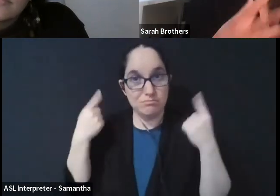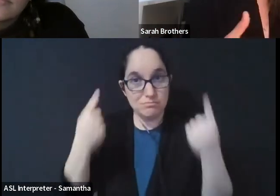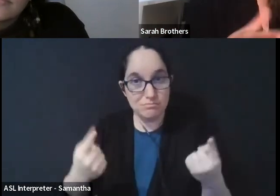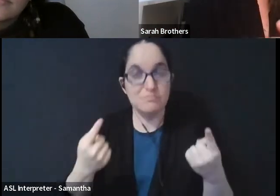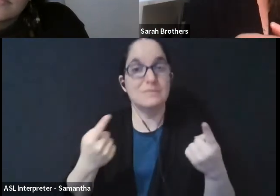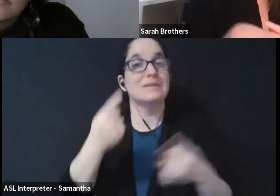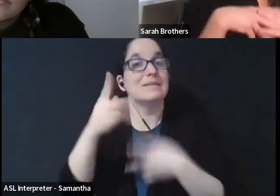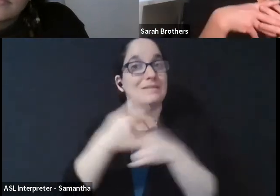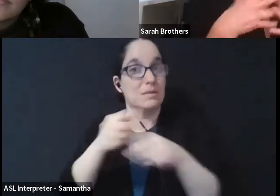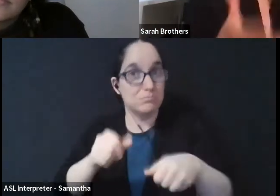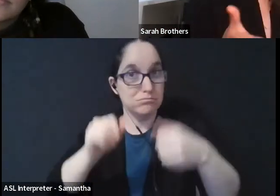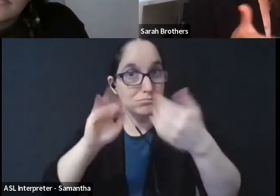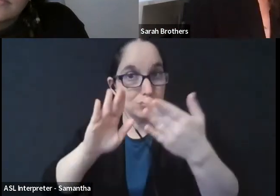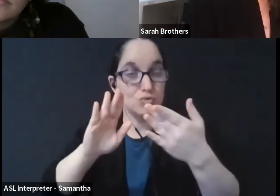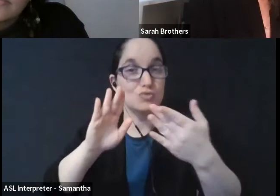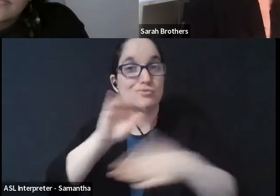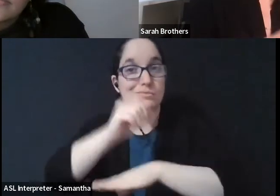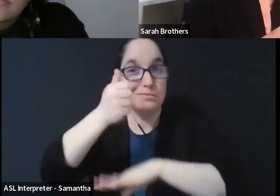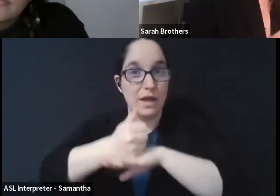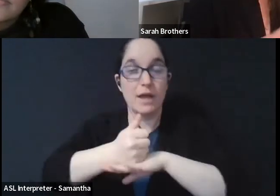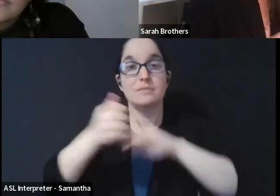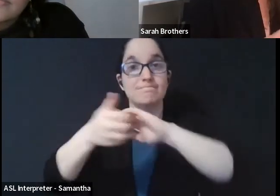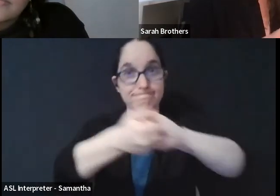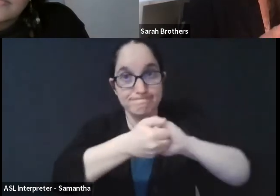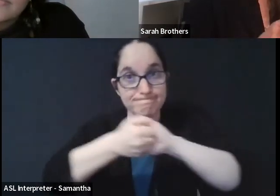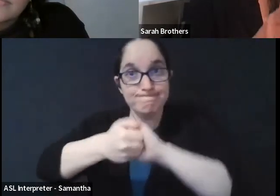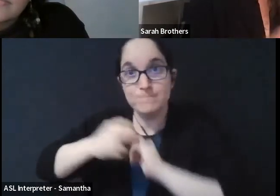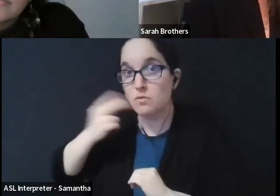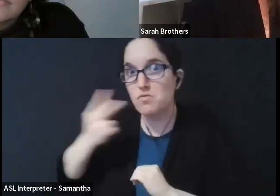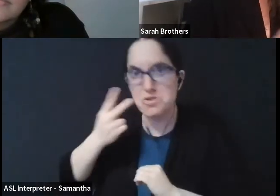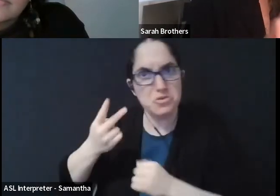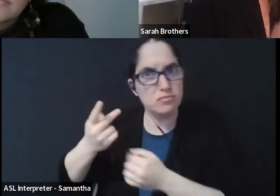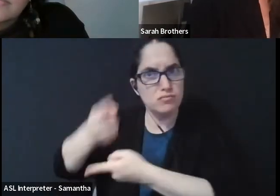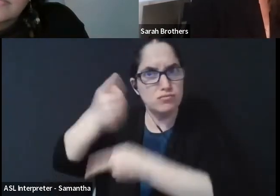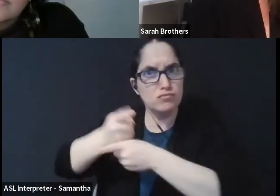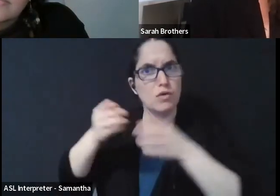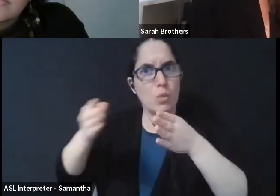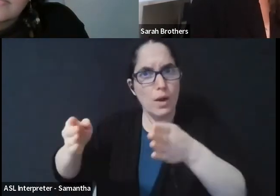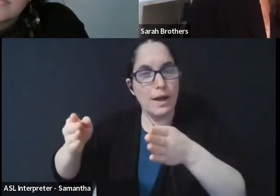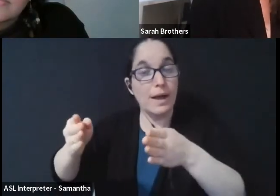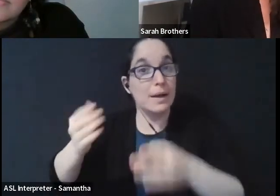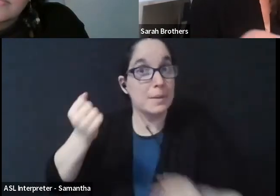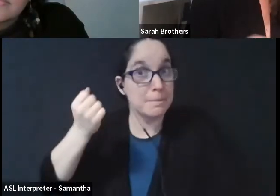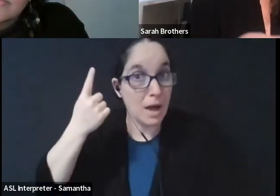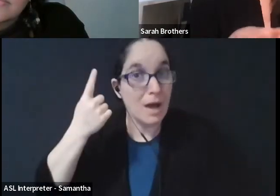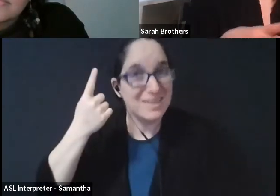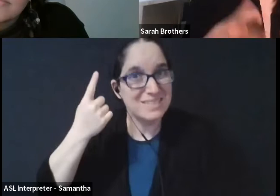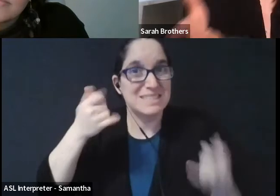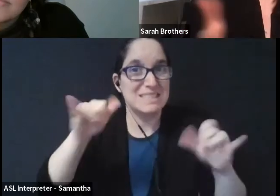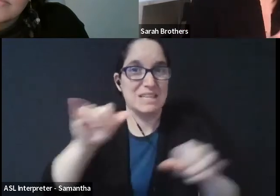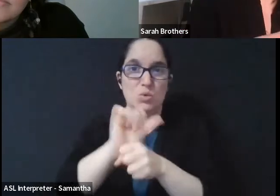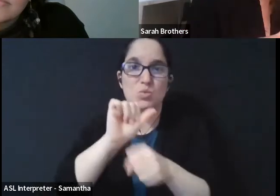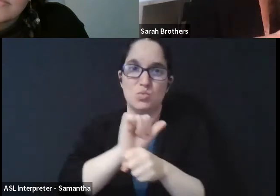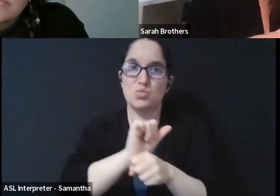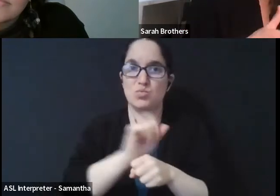of foregrounding collaborative voices was the right one. However, I do think that there's work that could have a more